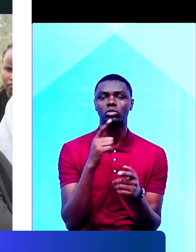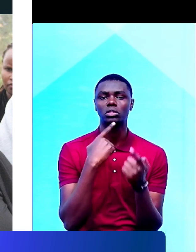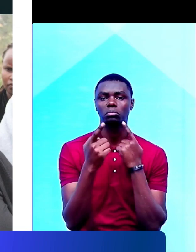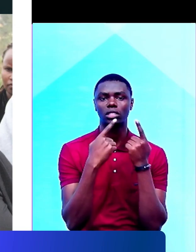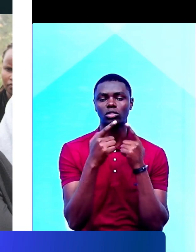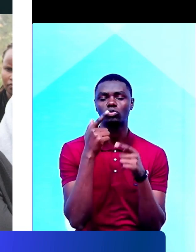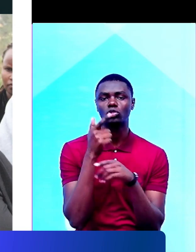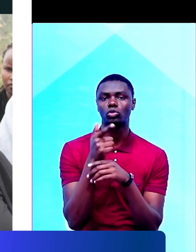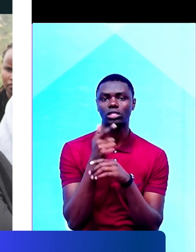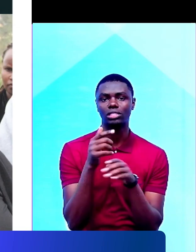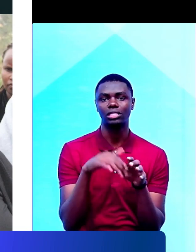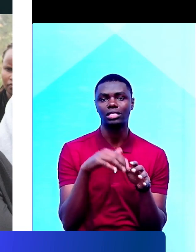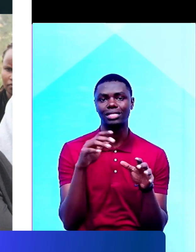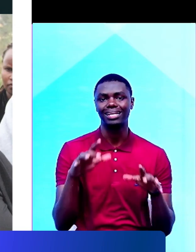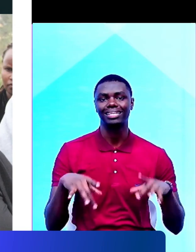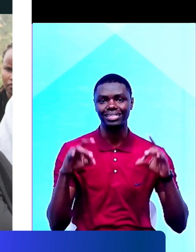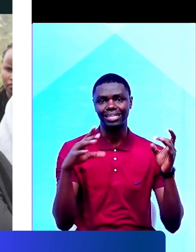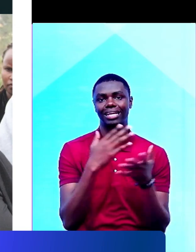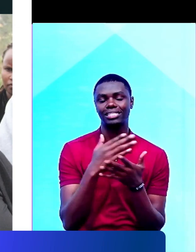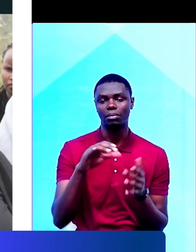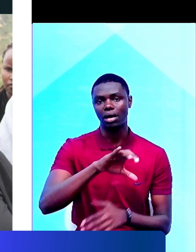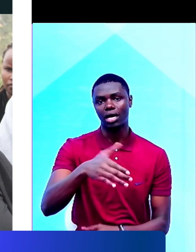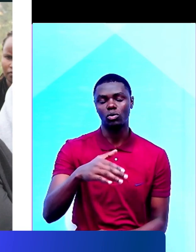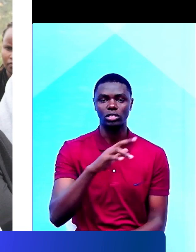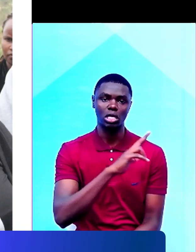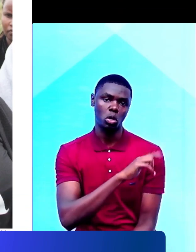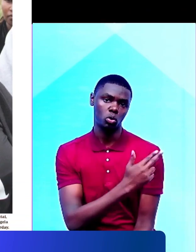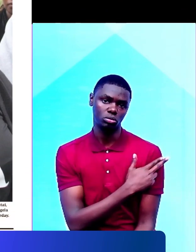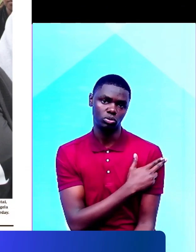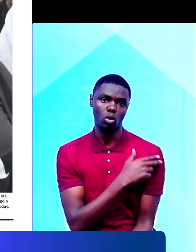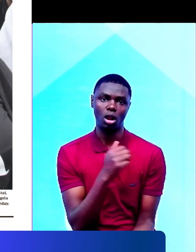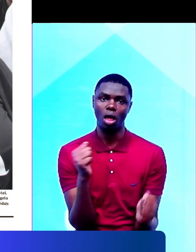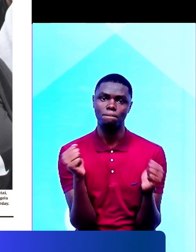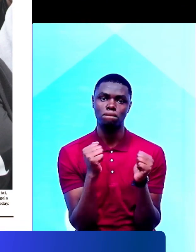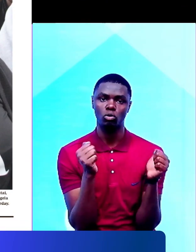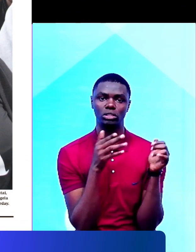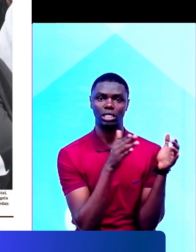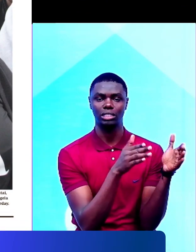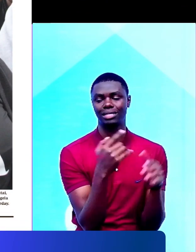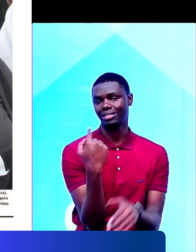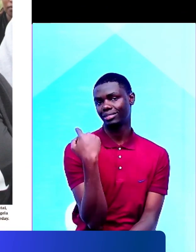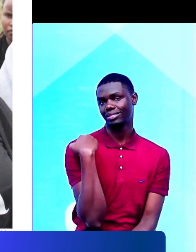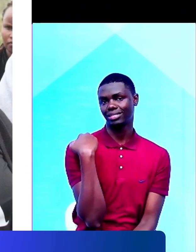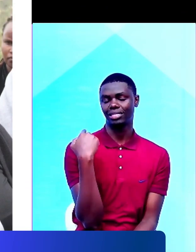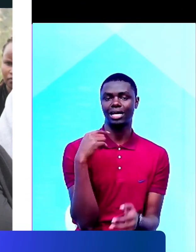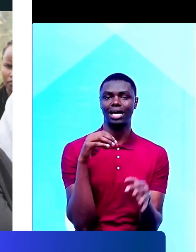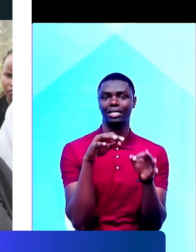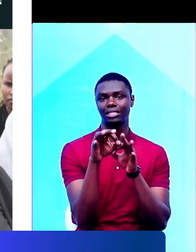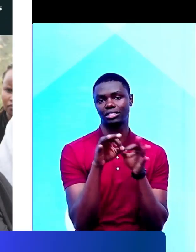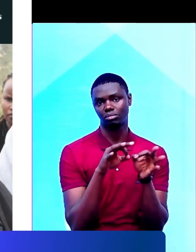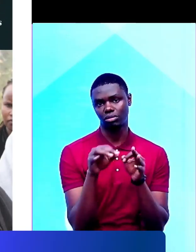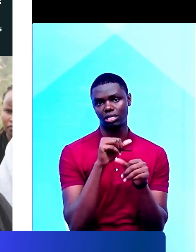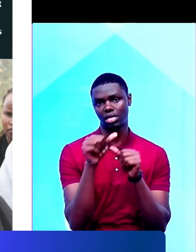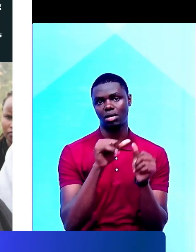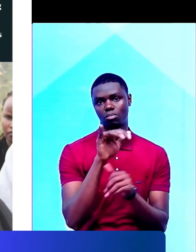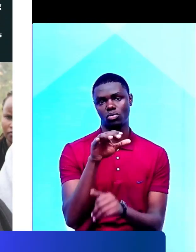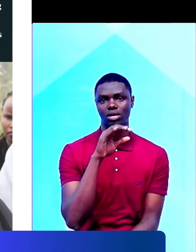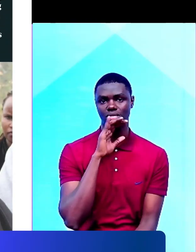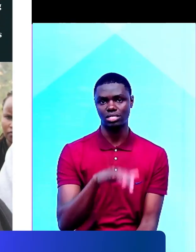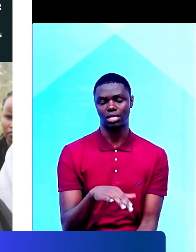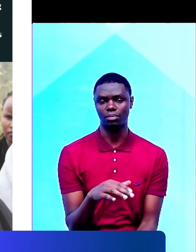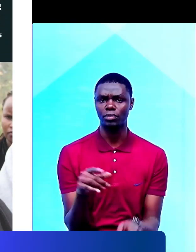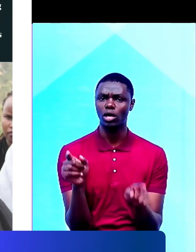in Kitengela Sub-County Hospital mortuary yesterday as she talked of her son. And also